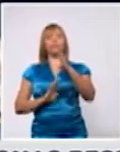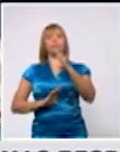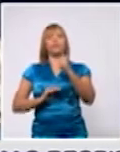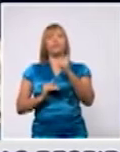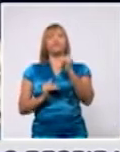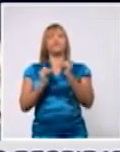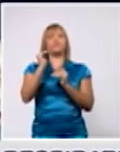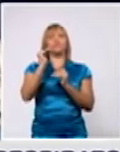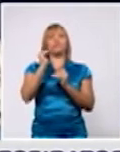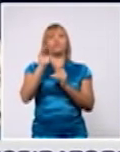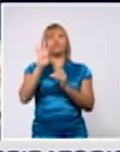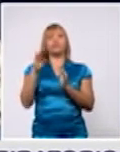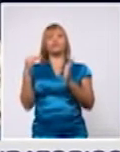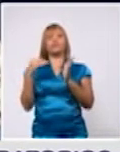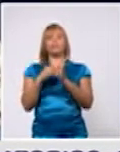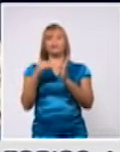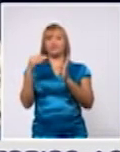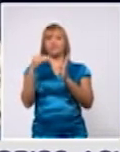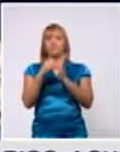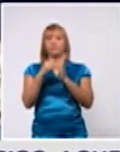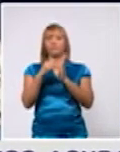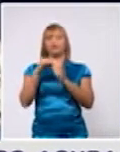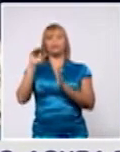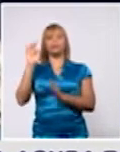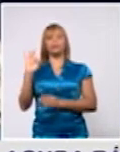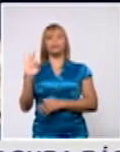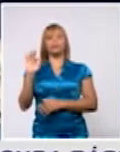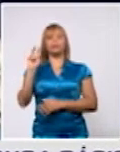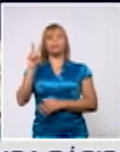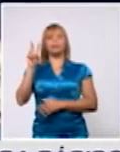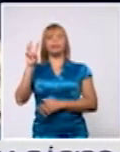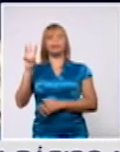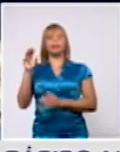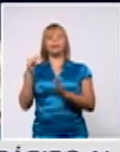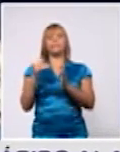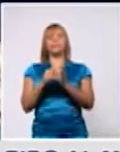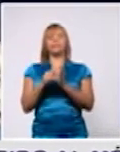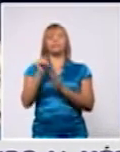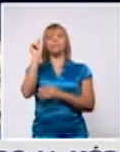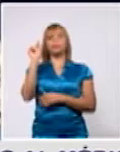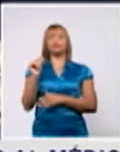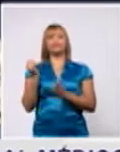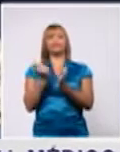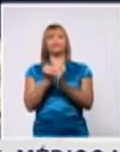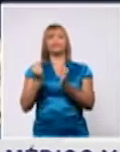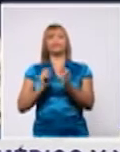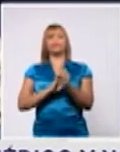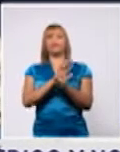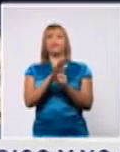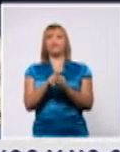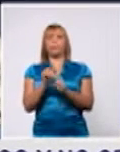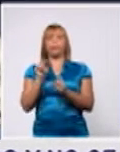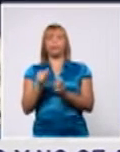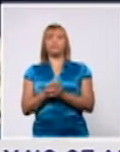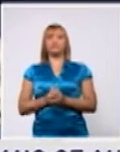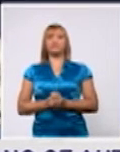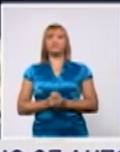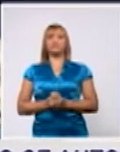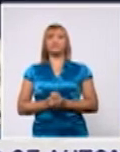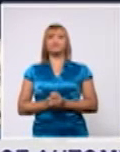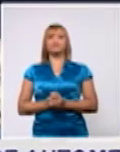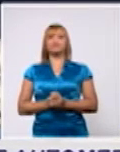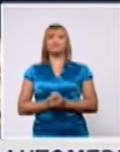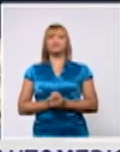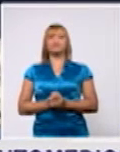377,090 and a mortality rate of 3.71. Just like yesterday, the United States